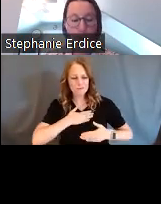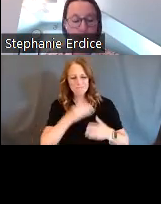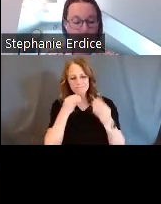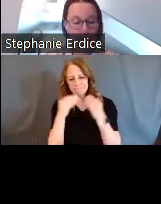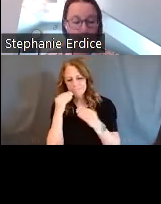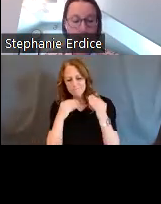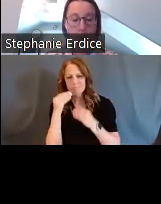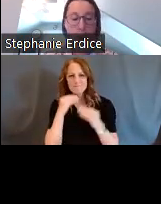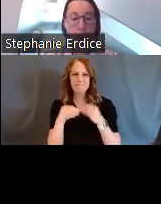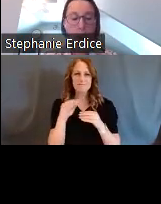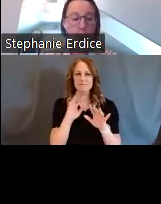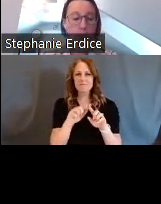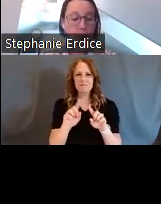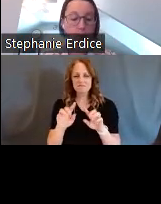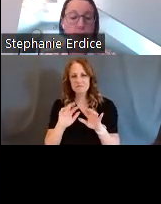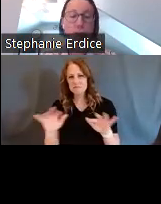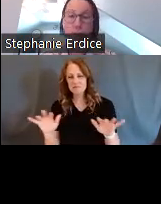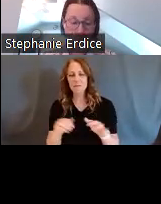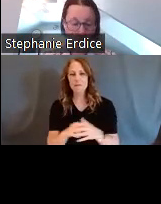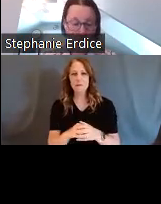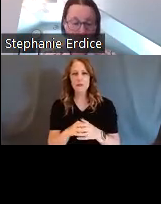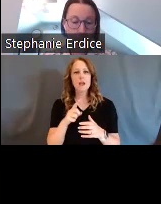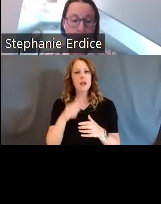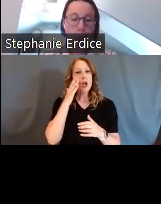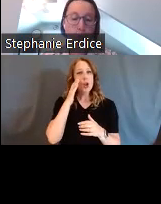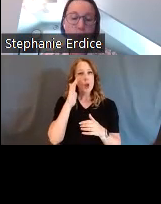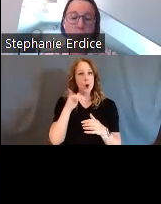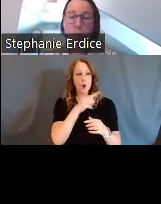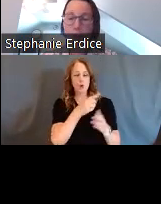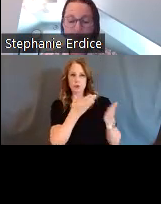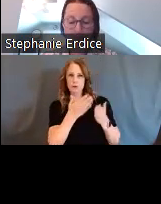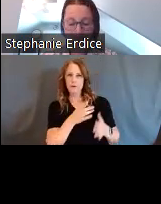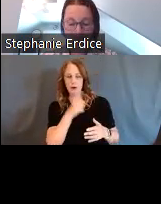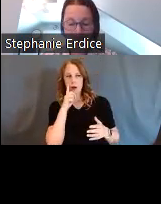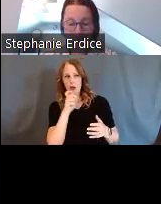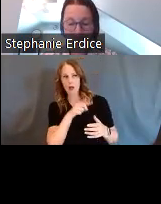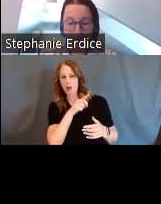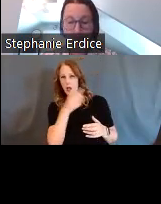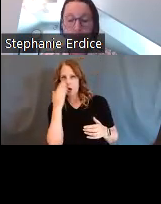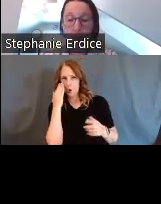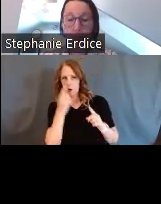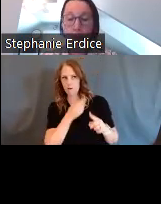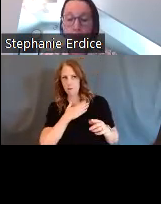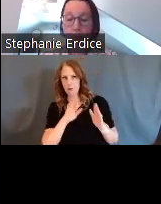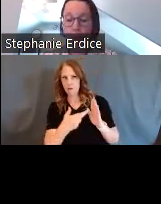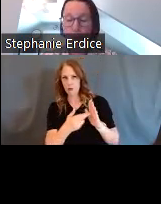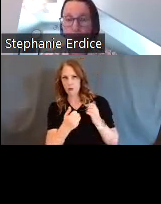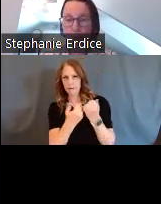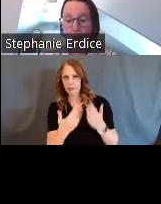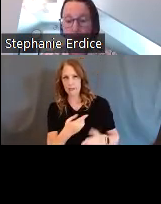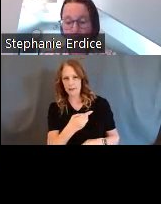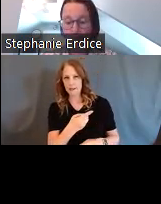and lots of treats. And you know the server from your role as an advocate. They used